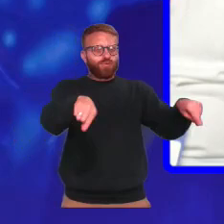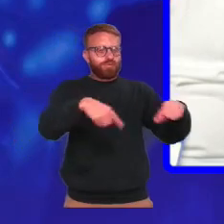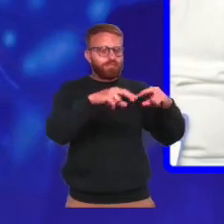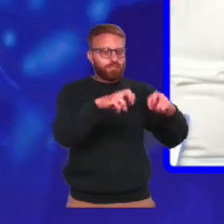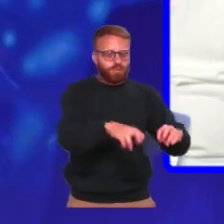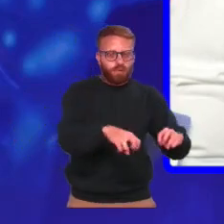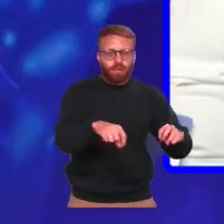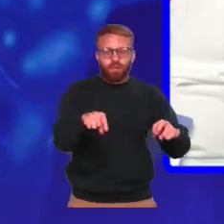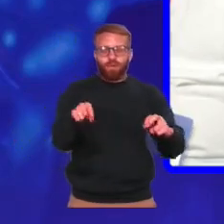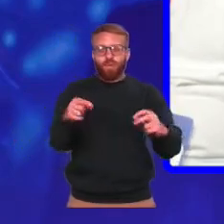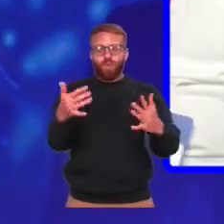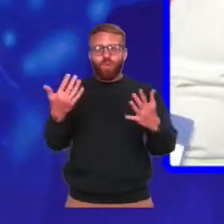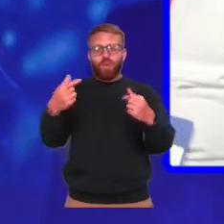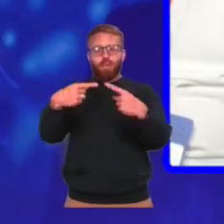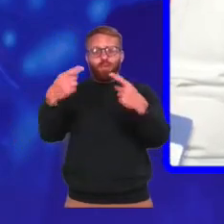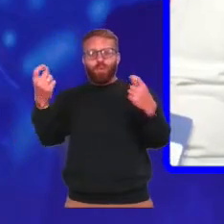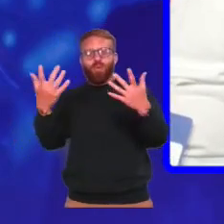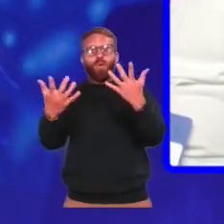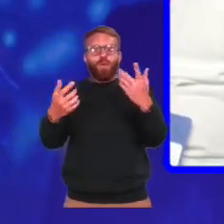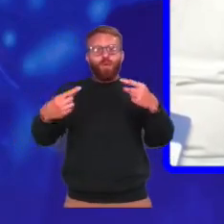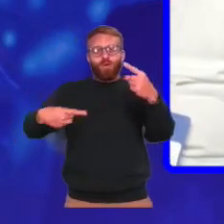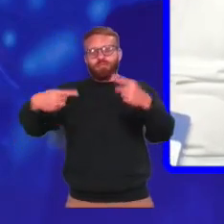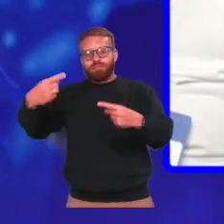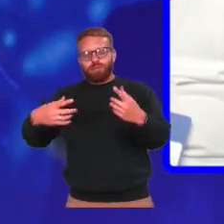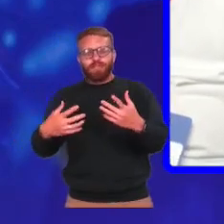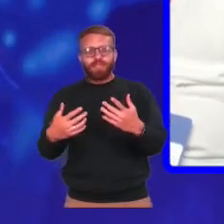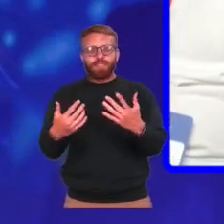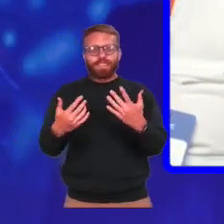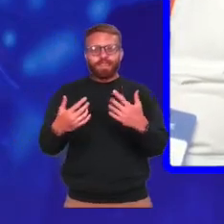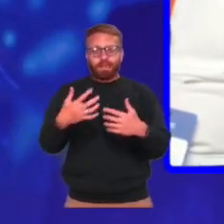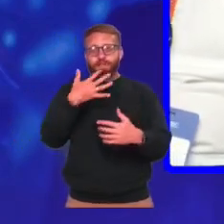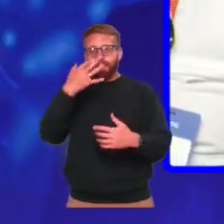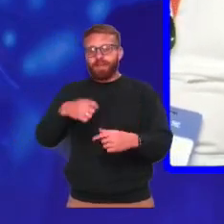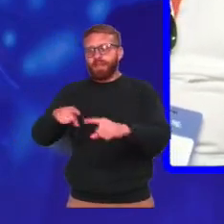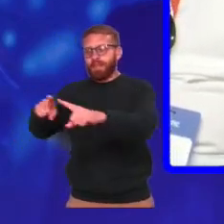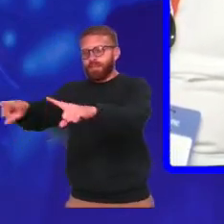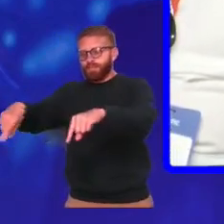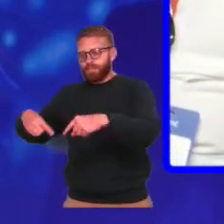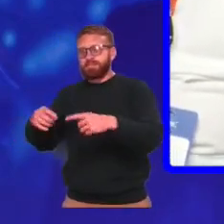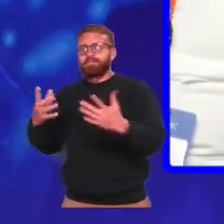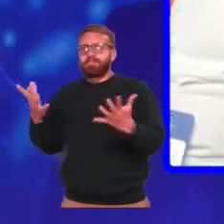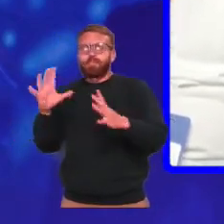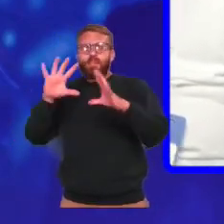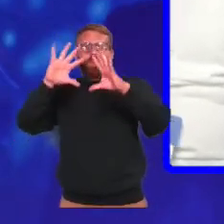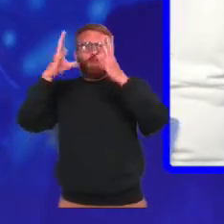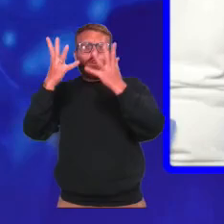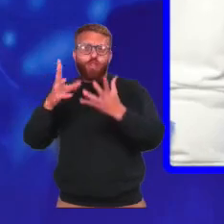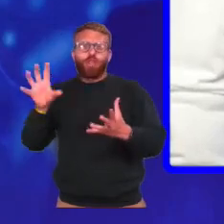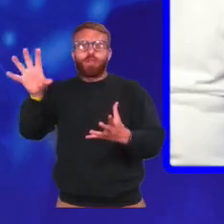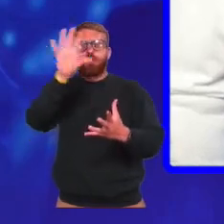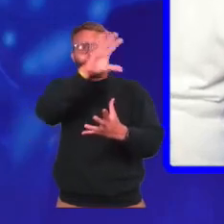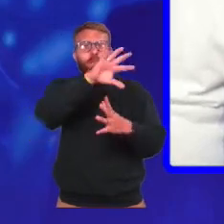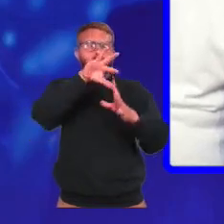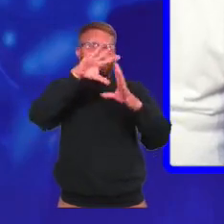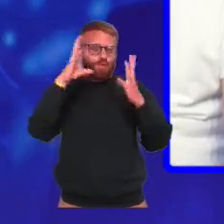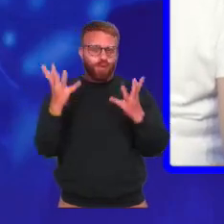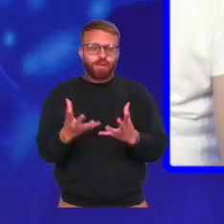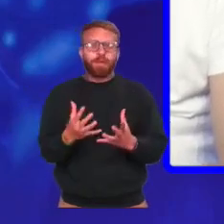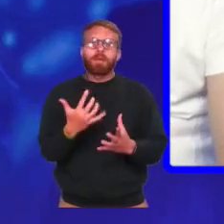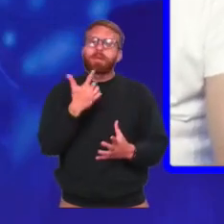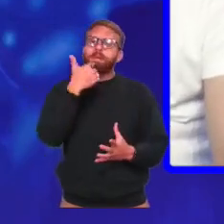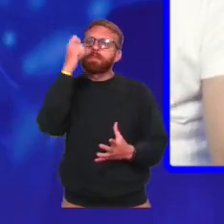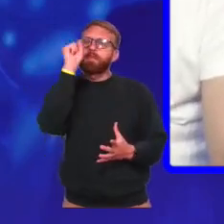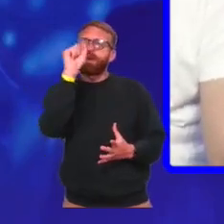because again, like all the studios are spread around the world. What that means in terms of security, in terms of